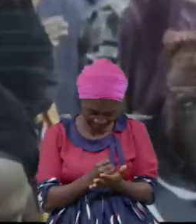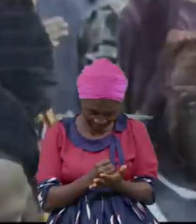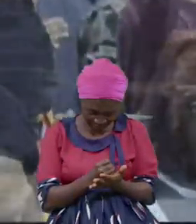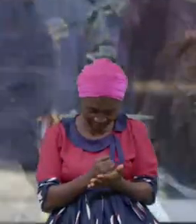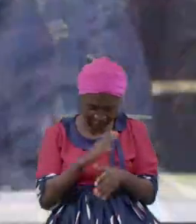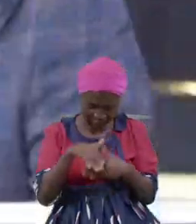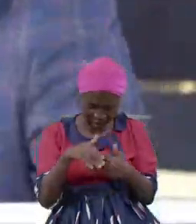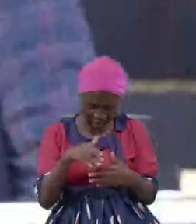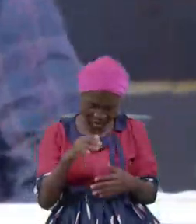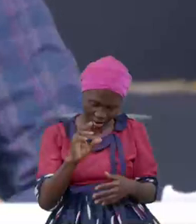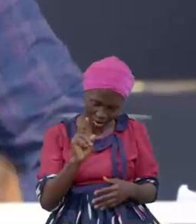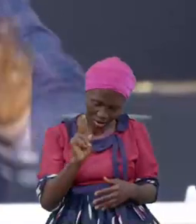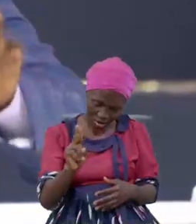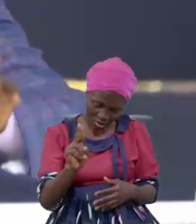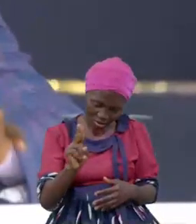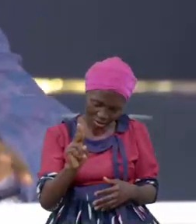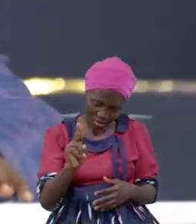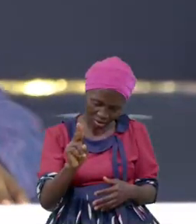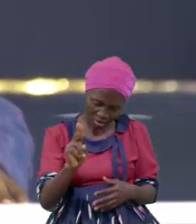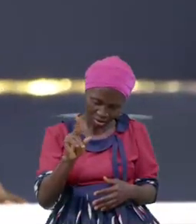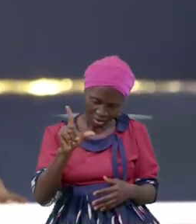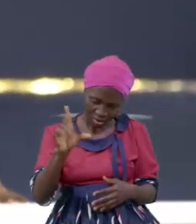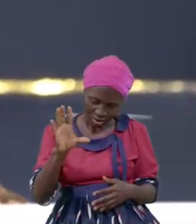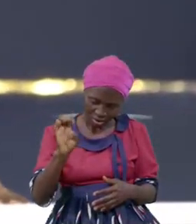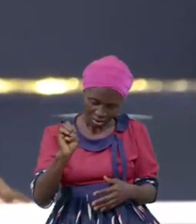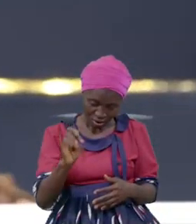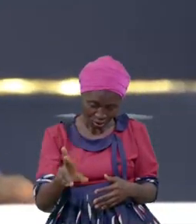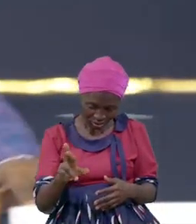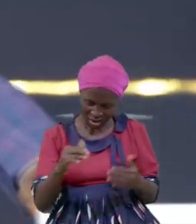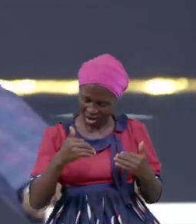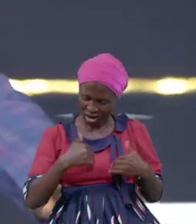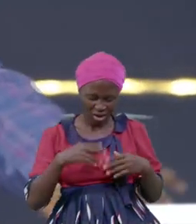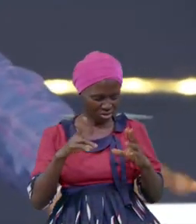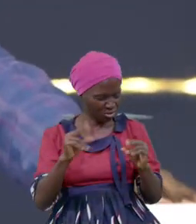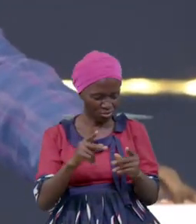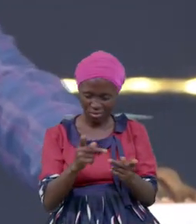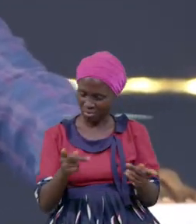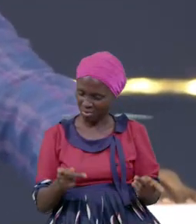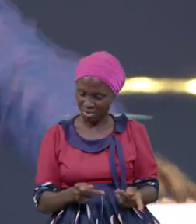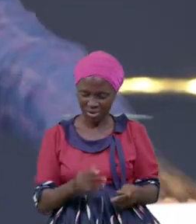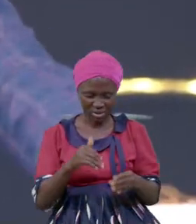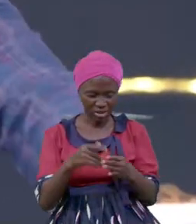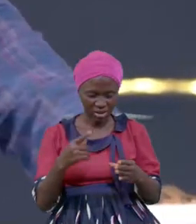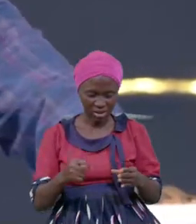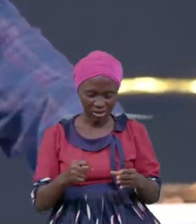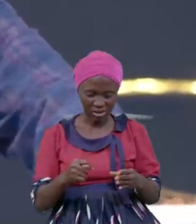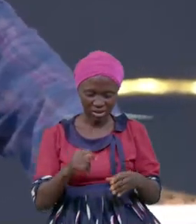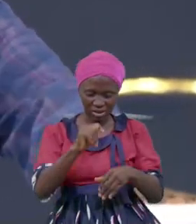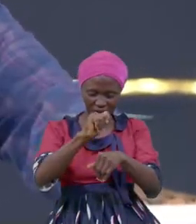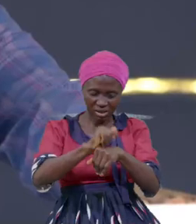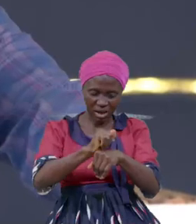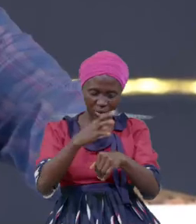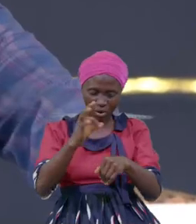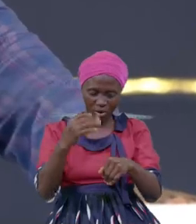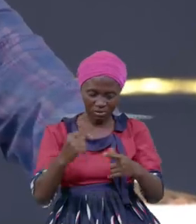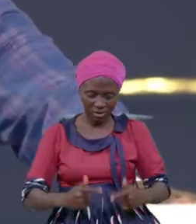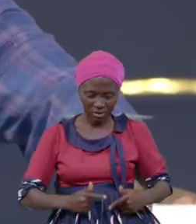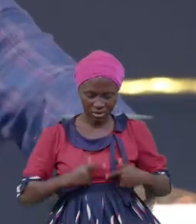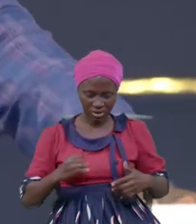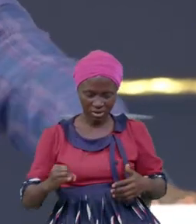Ulcer has no place in the temple of the living God. And ye are the temples of